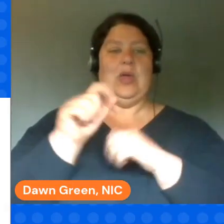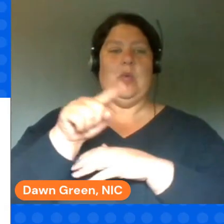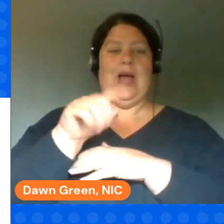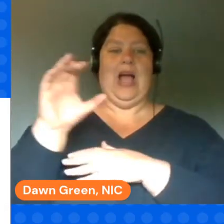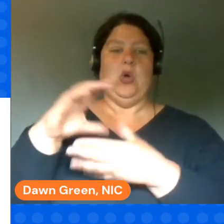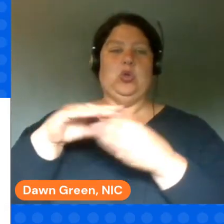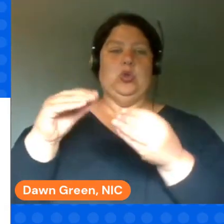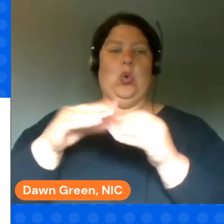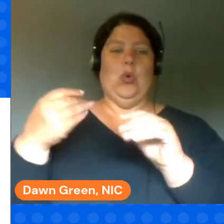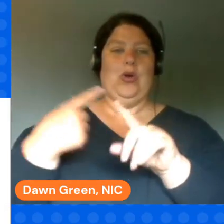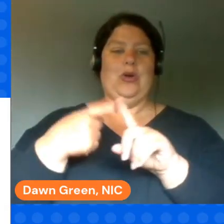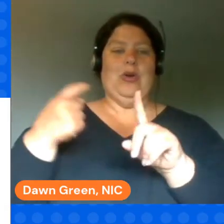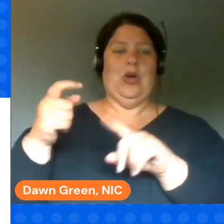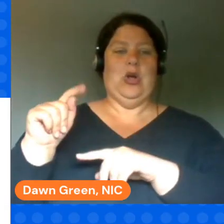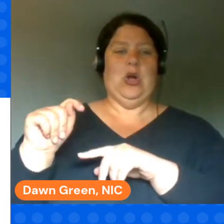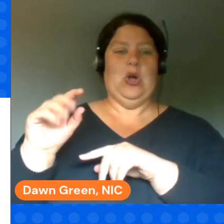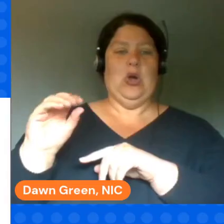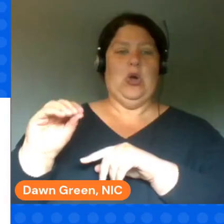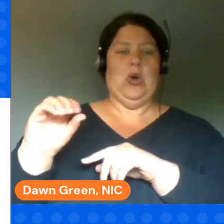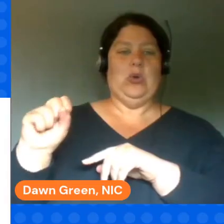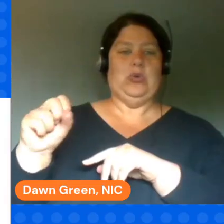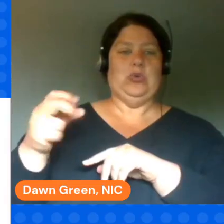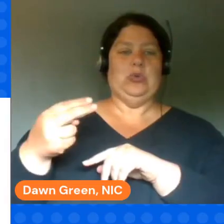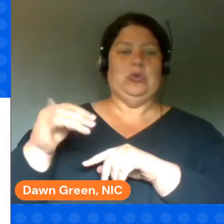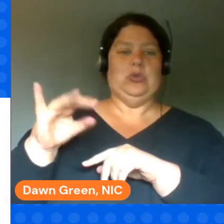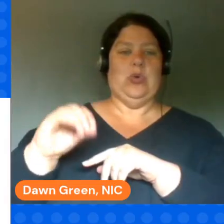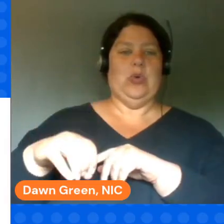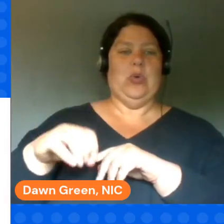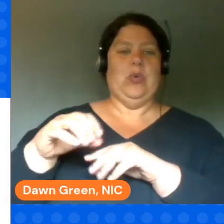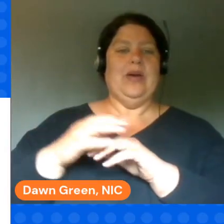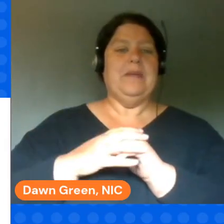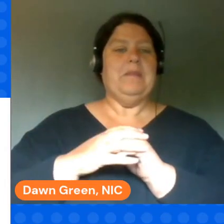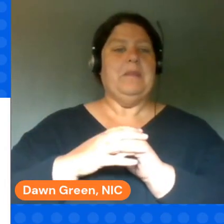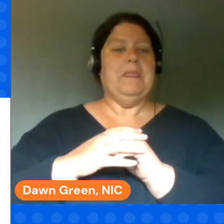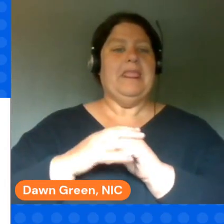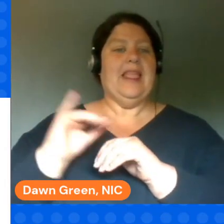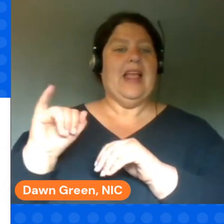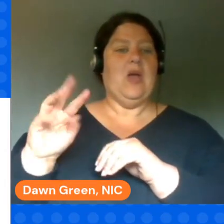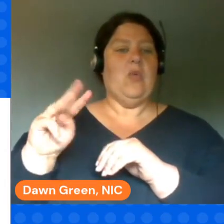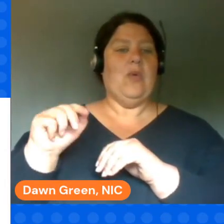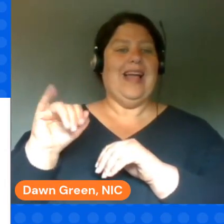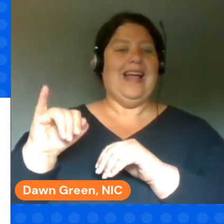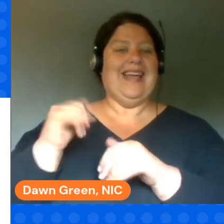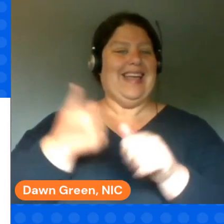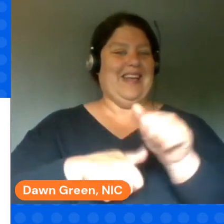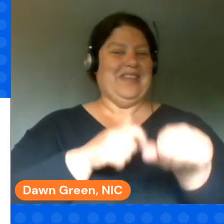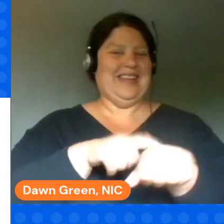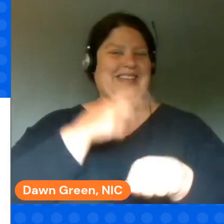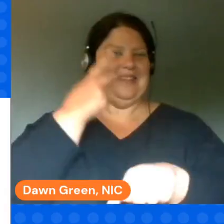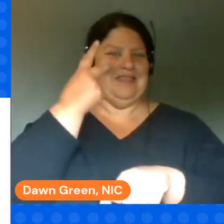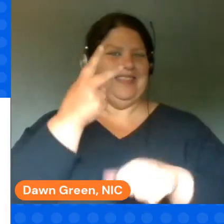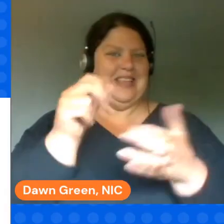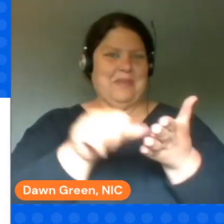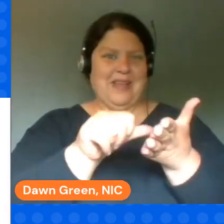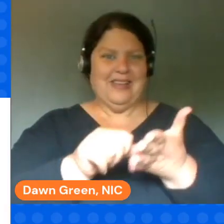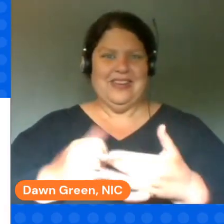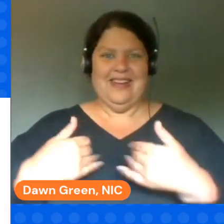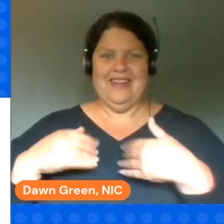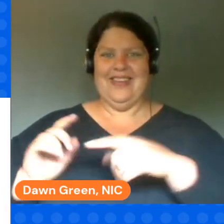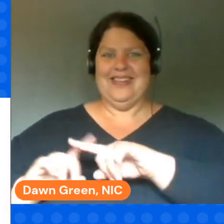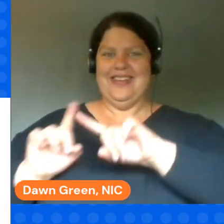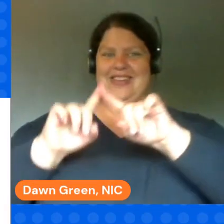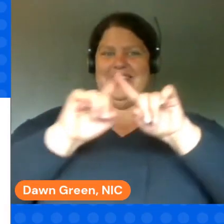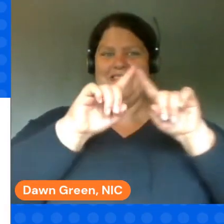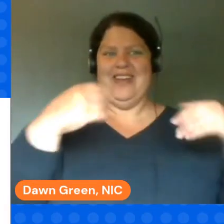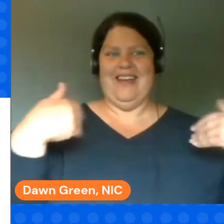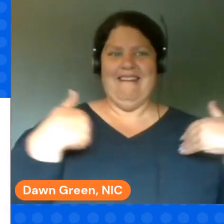by Toshio Iwai. And it's every time you look at these pages, there's different animal with